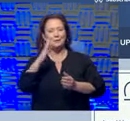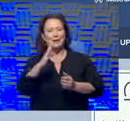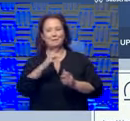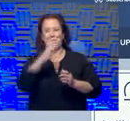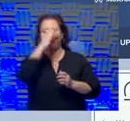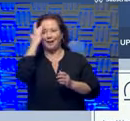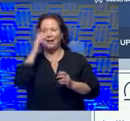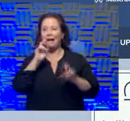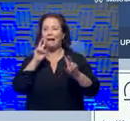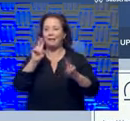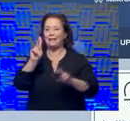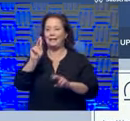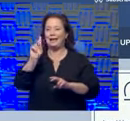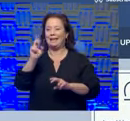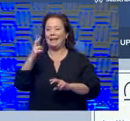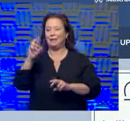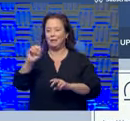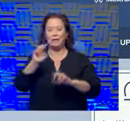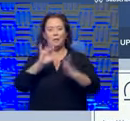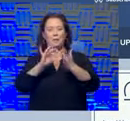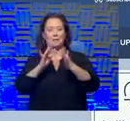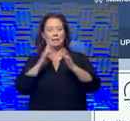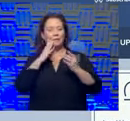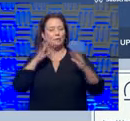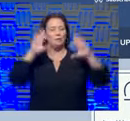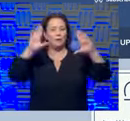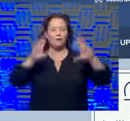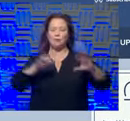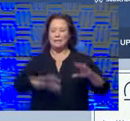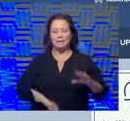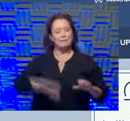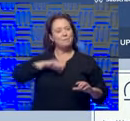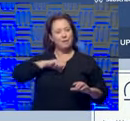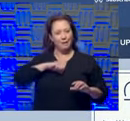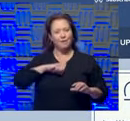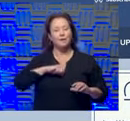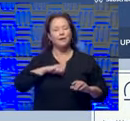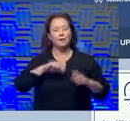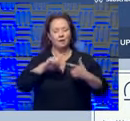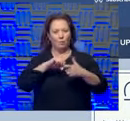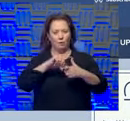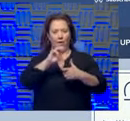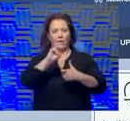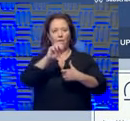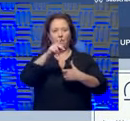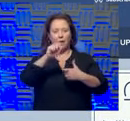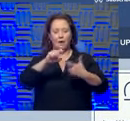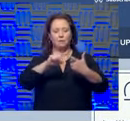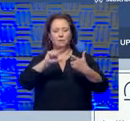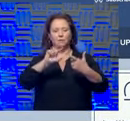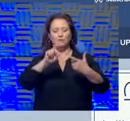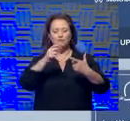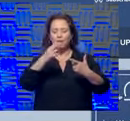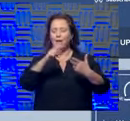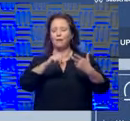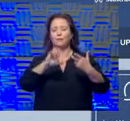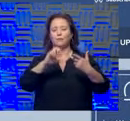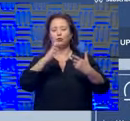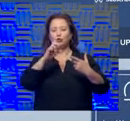this morning. Oh, shucks. KDHE does a really good job. You guys should be proud. It's got maps and graphs and charts, and